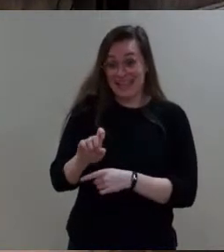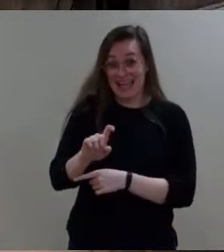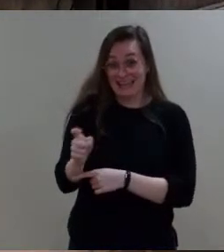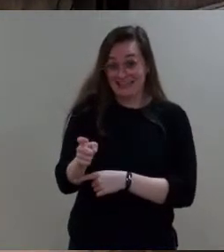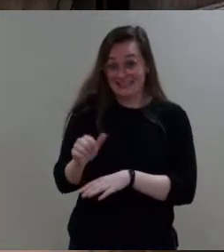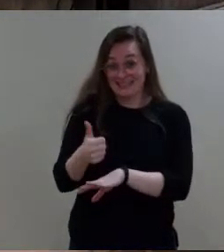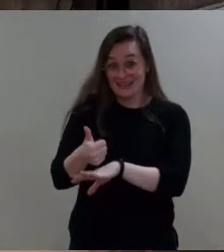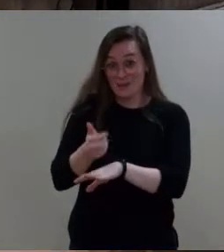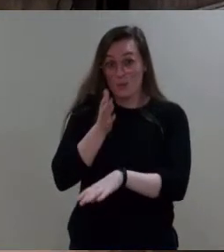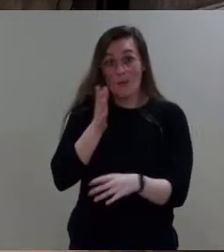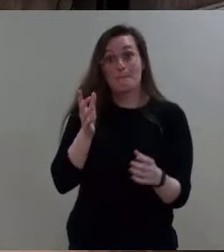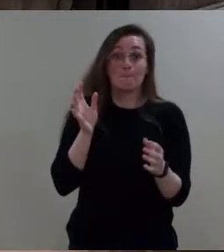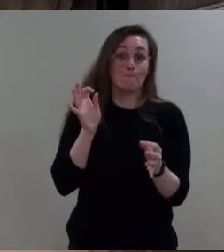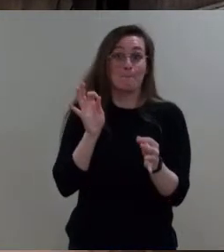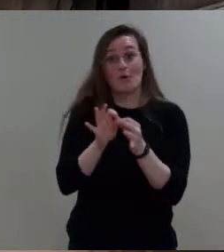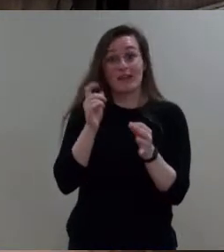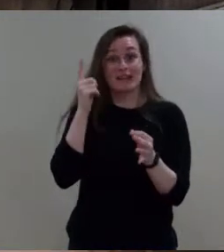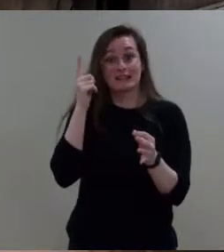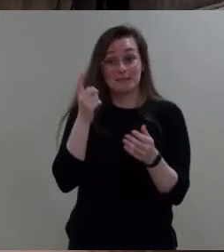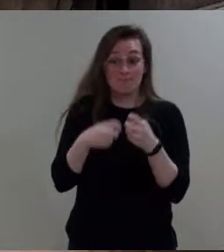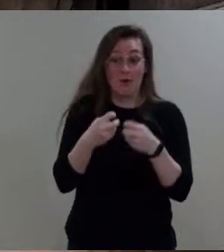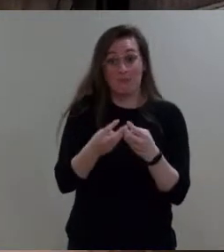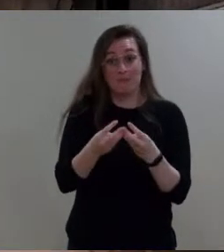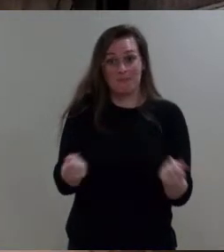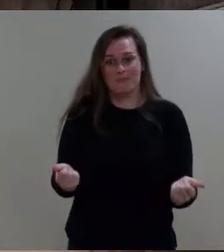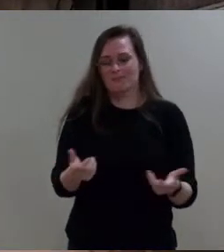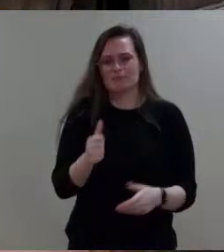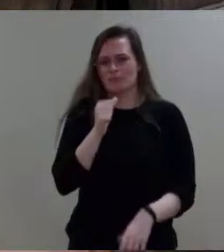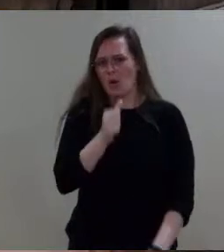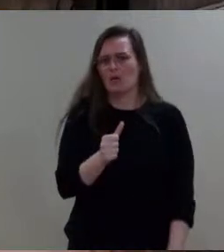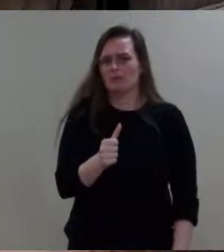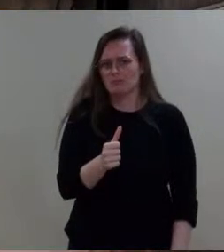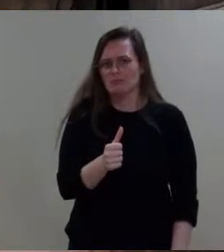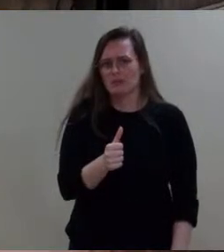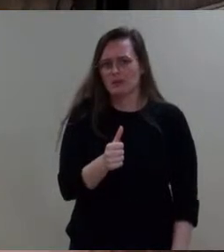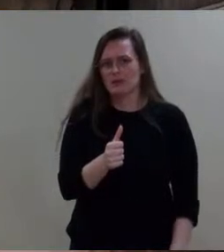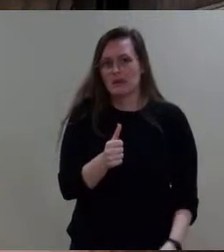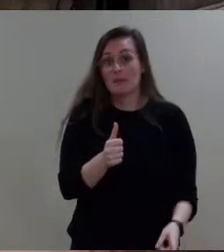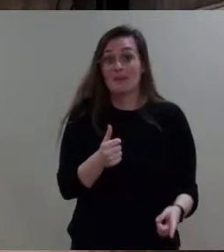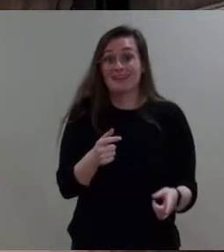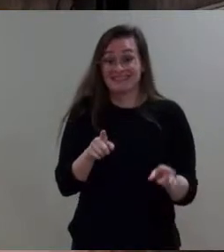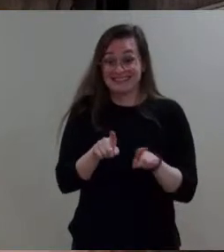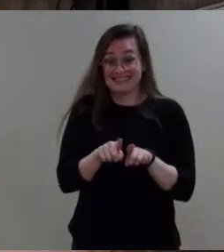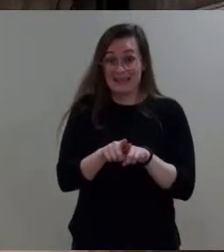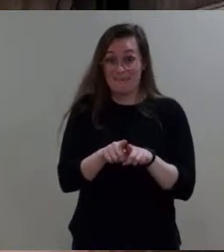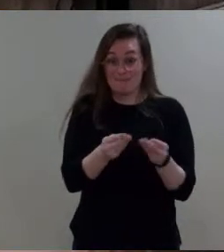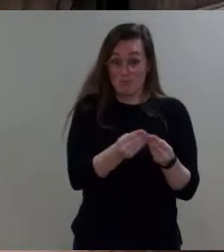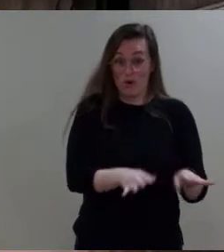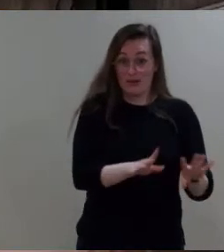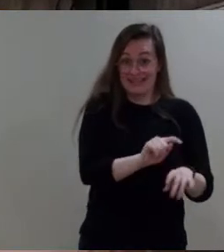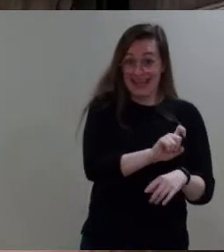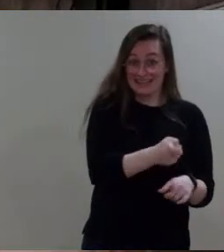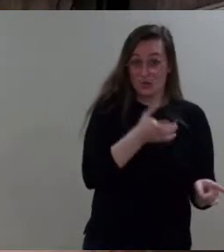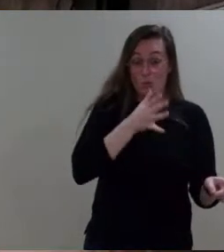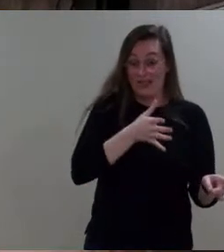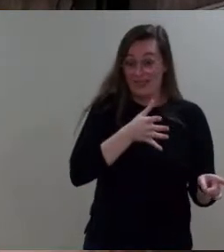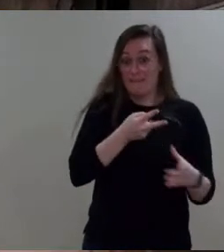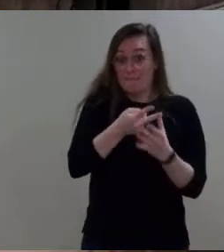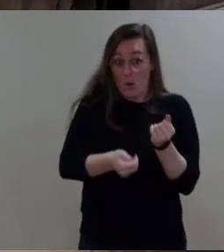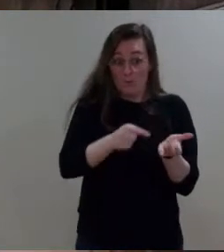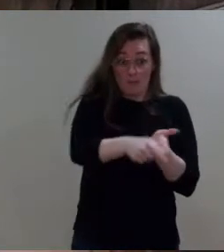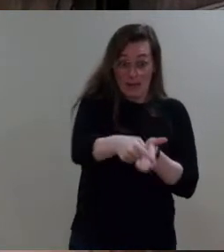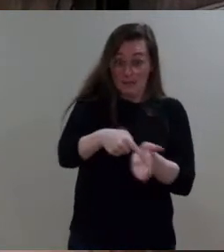solution, but it does, the groups are not, it's not the same taxpayer that pays the property taxes that would be paying the Okay. transfer